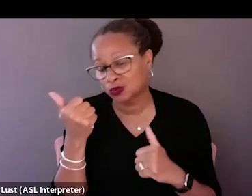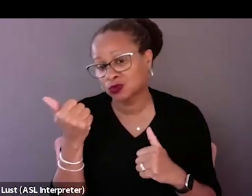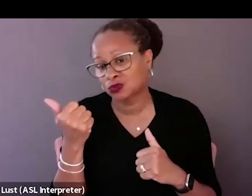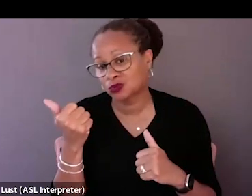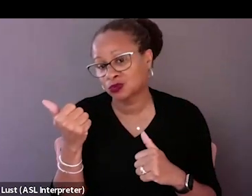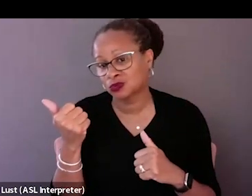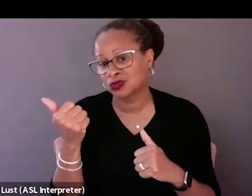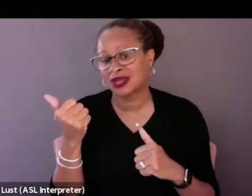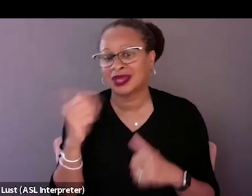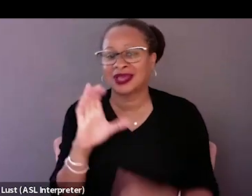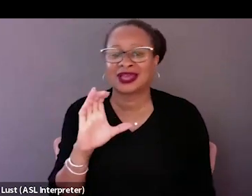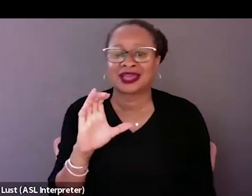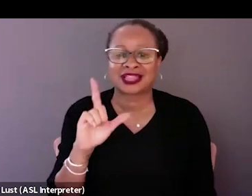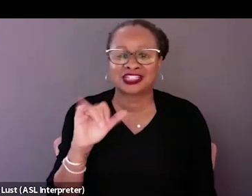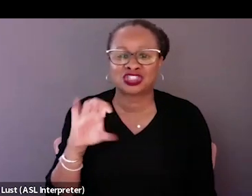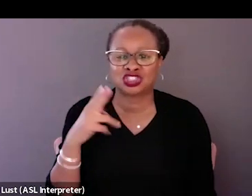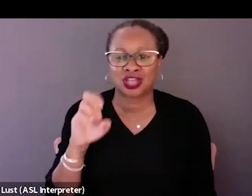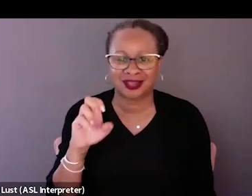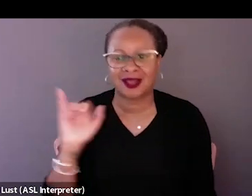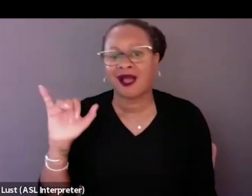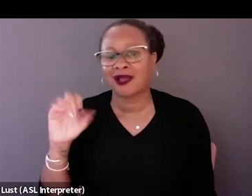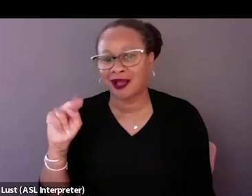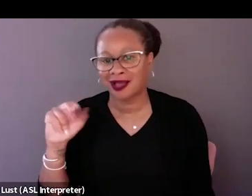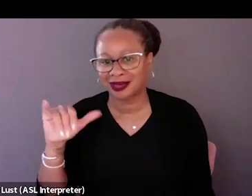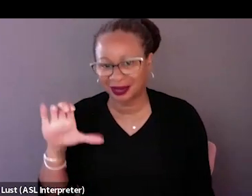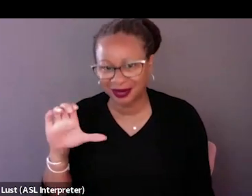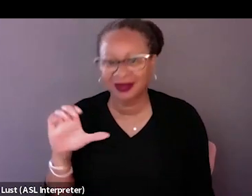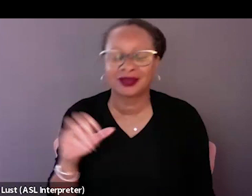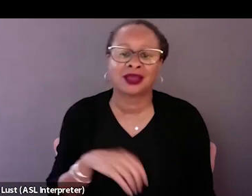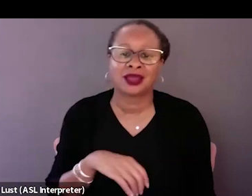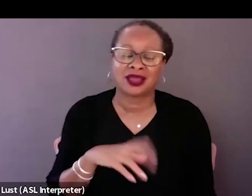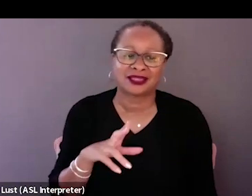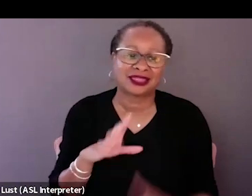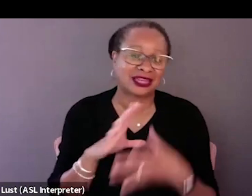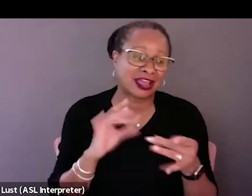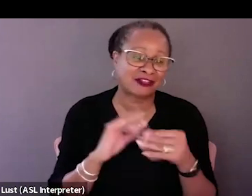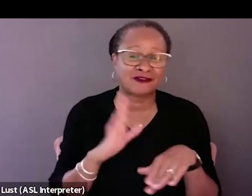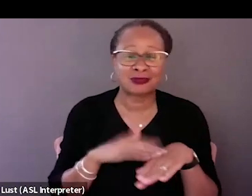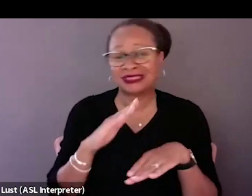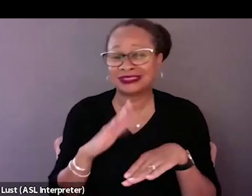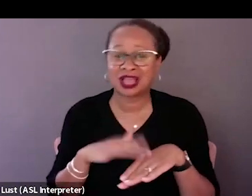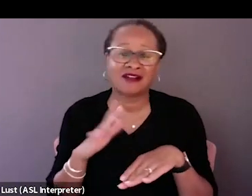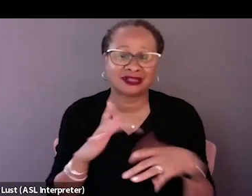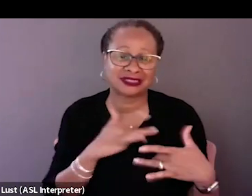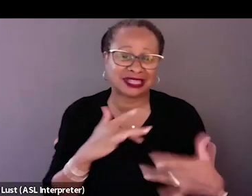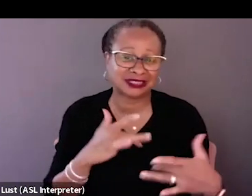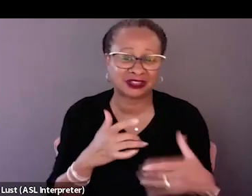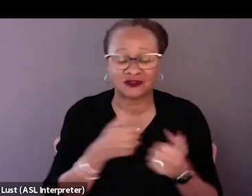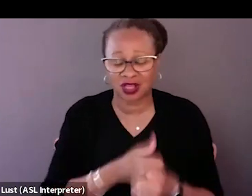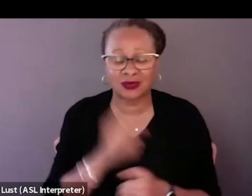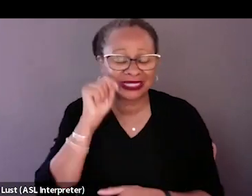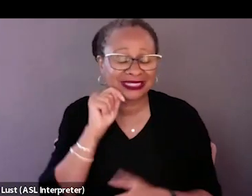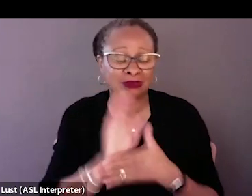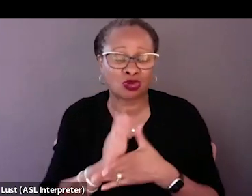know, cliche, iconic, the sort of narrative beats of the classics of the teen movie genre. And what I mean by that is